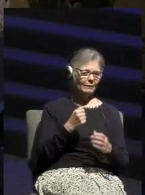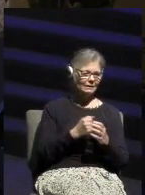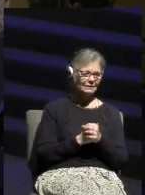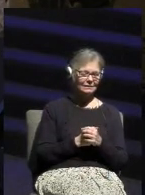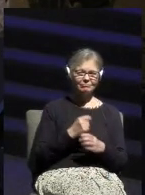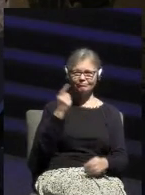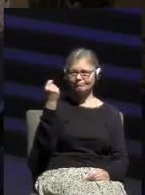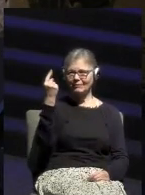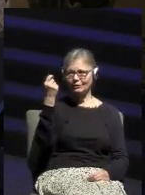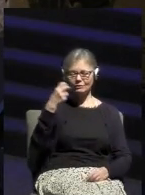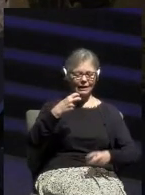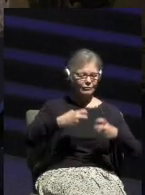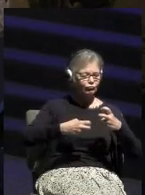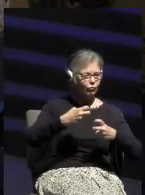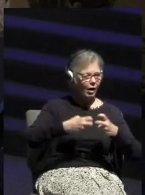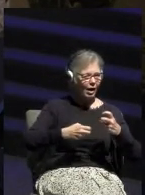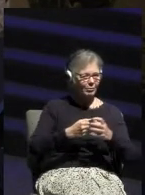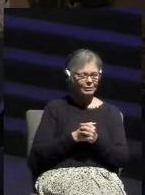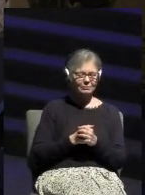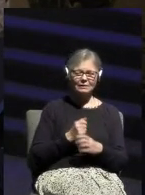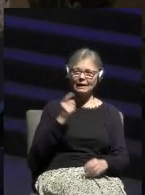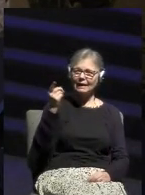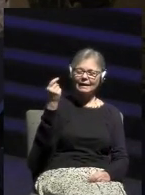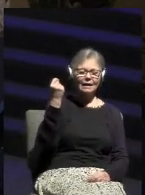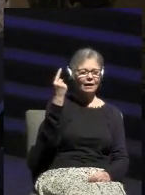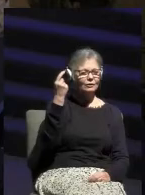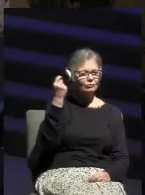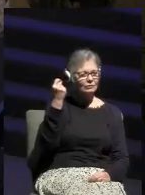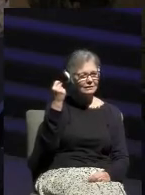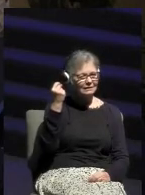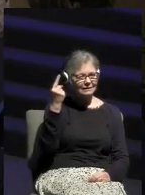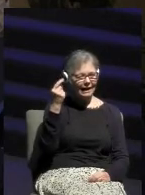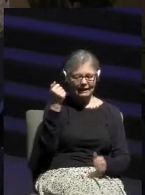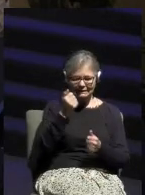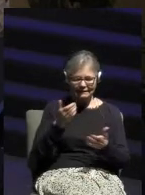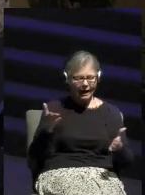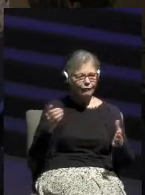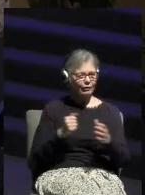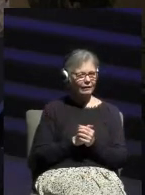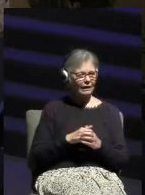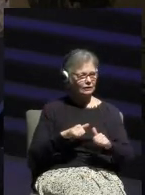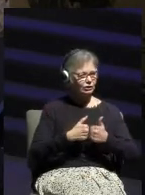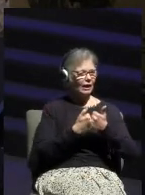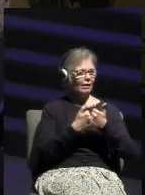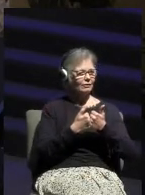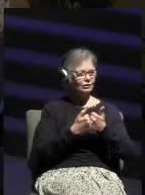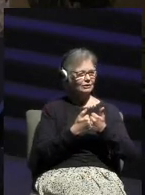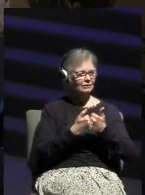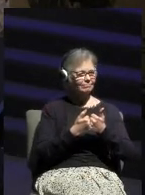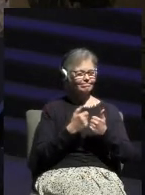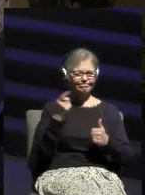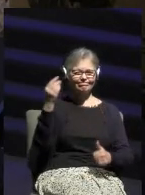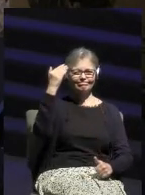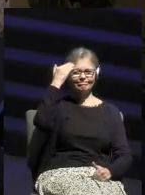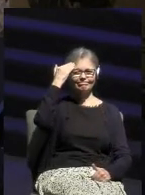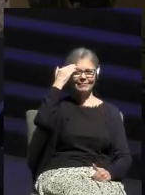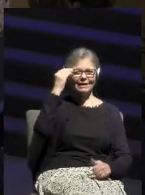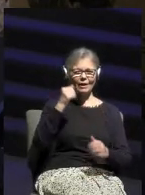the difficulties. He understands the challenges. And